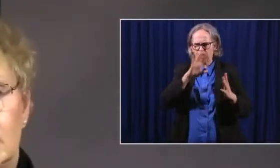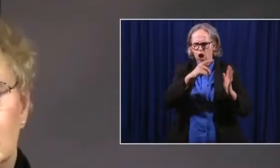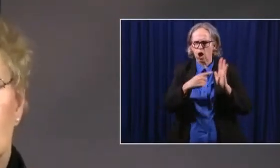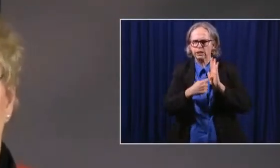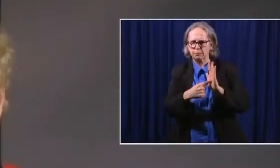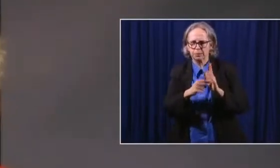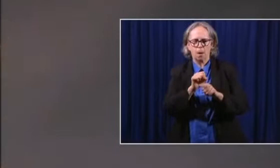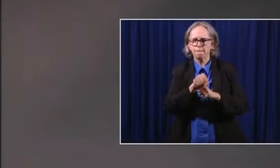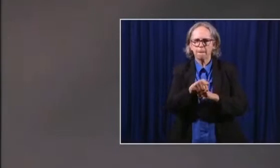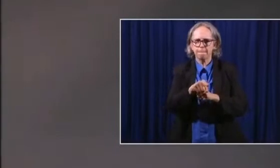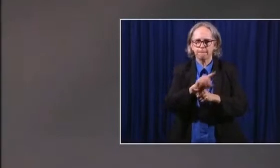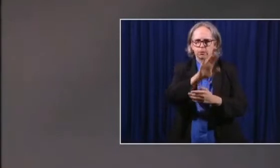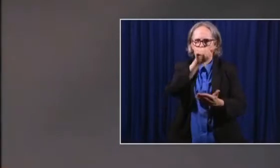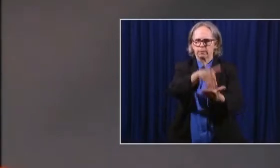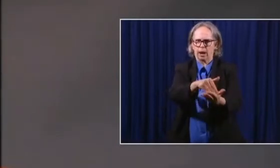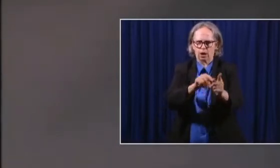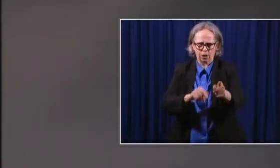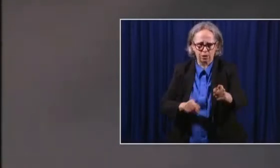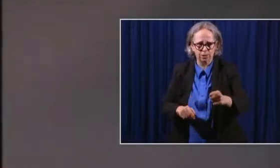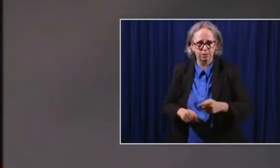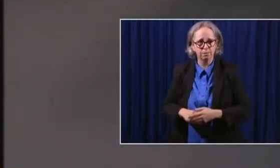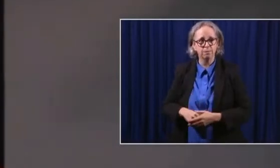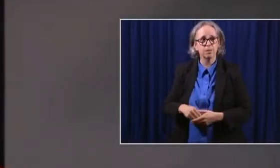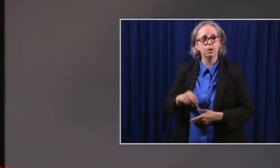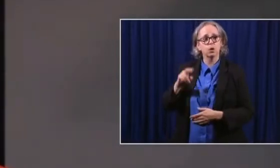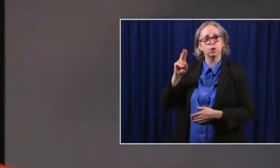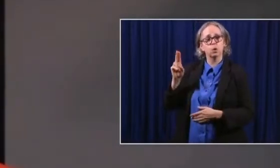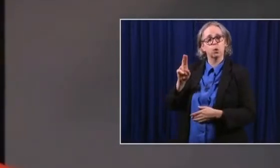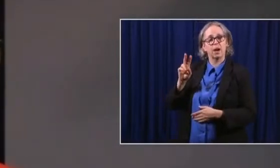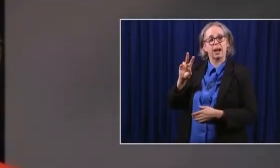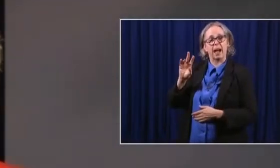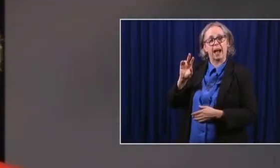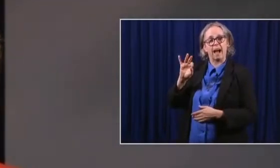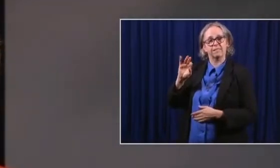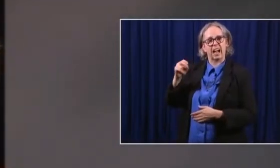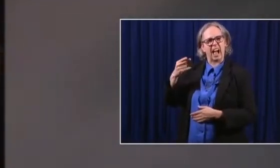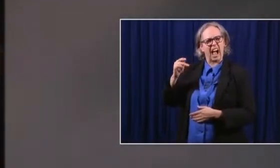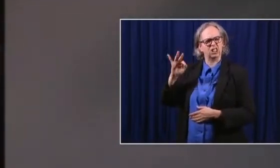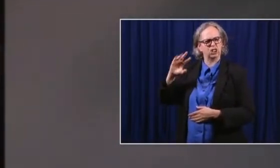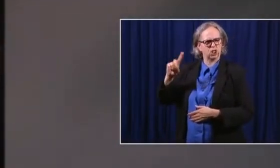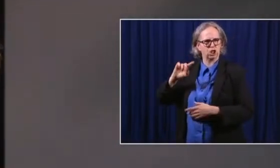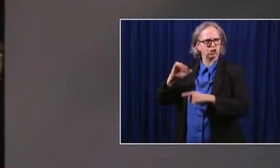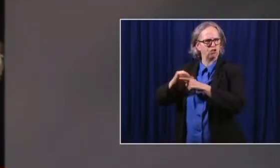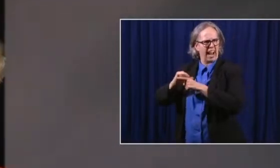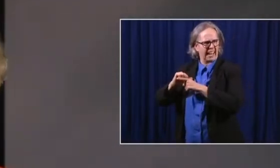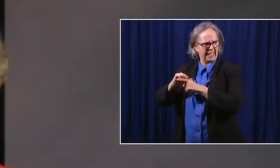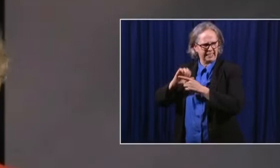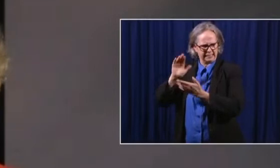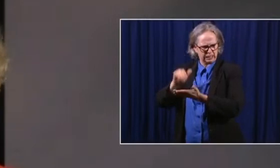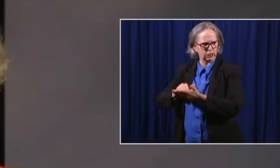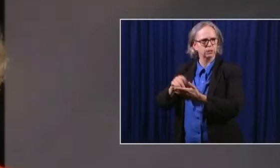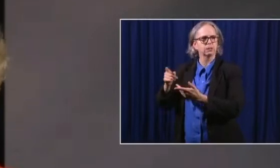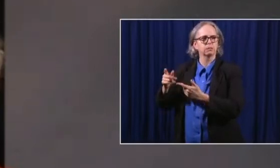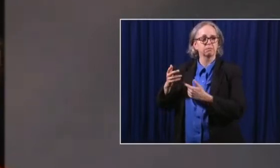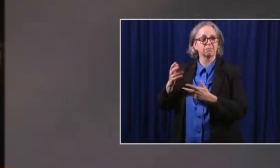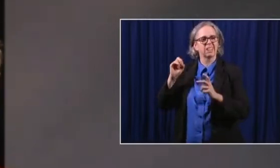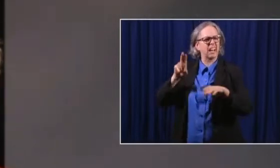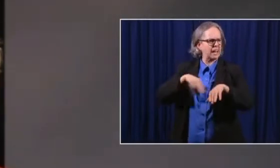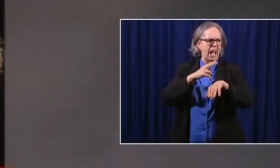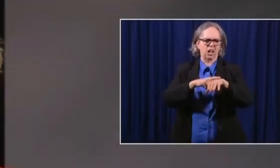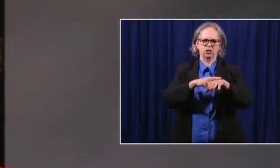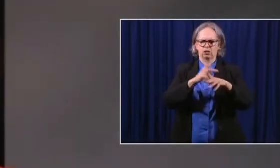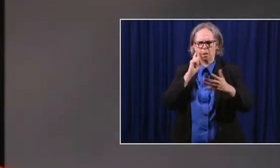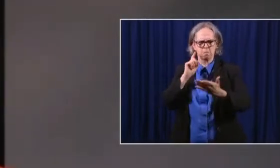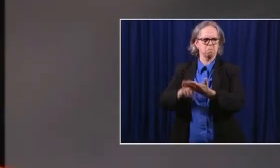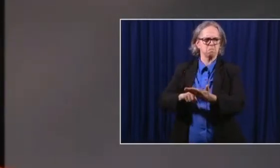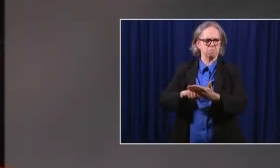Our UF All Hazards Training Center is of great benefit to us. It's nationally recognized for its development